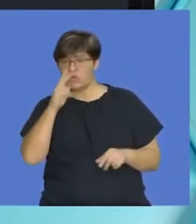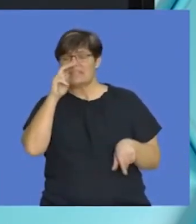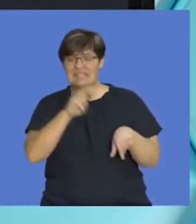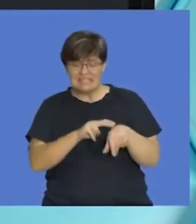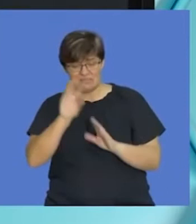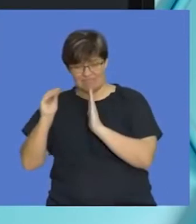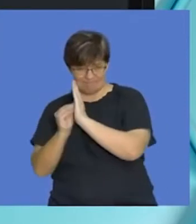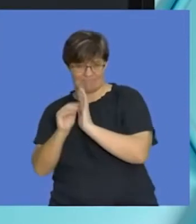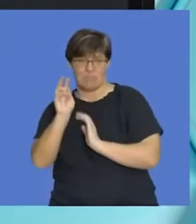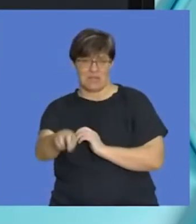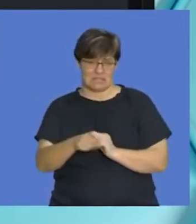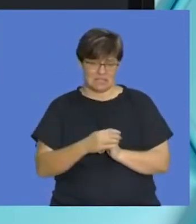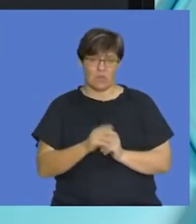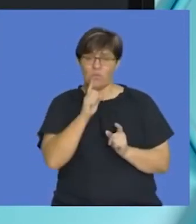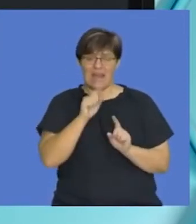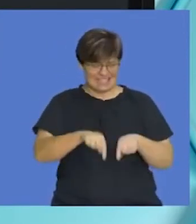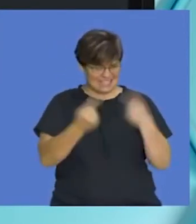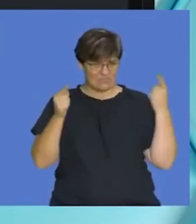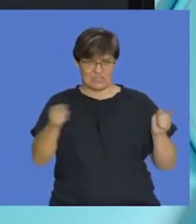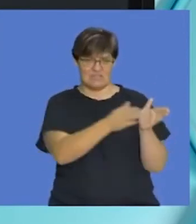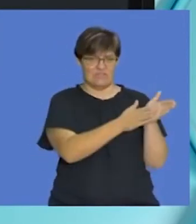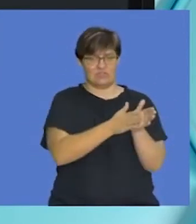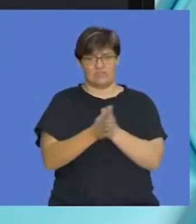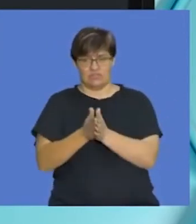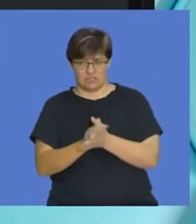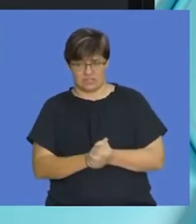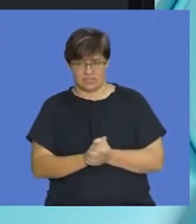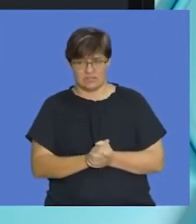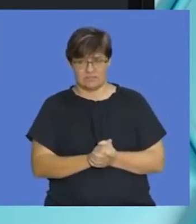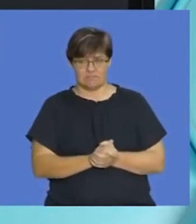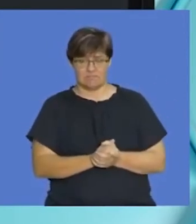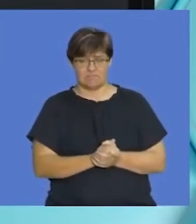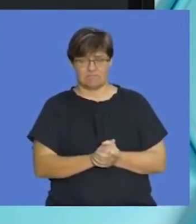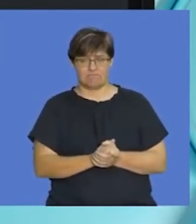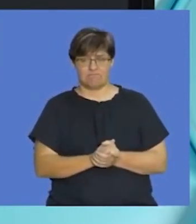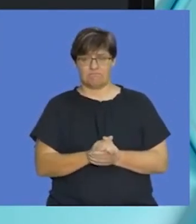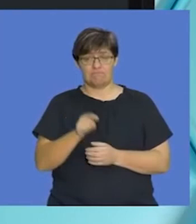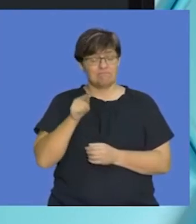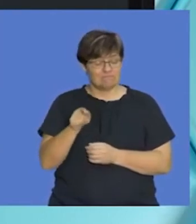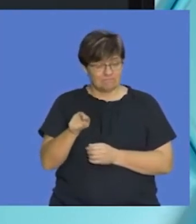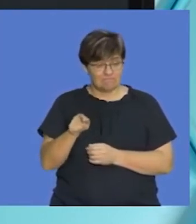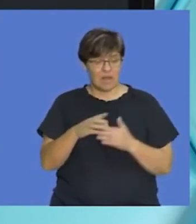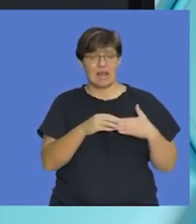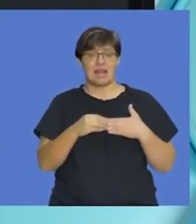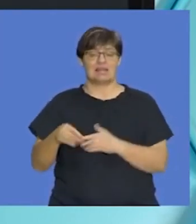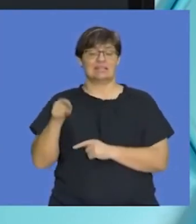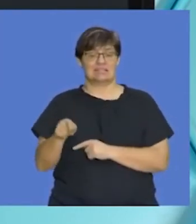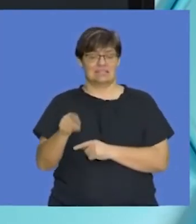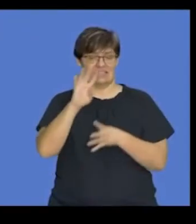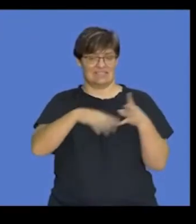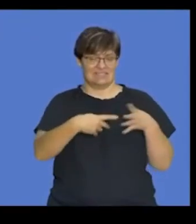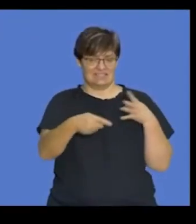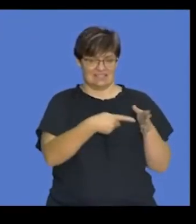is the subscript. So you have to put that in there because they're two different types of frictions, okay?